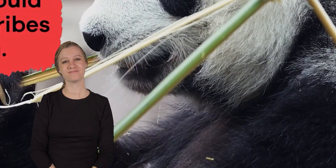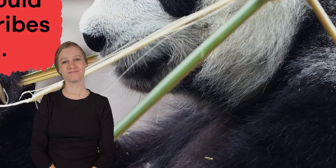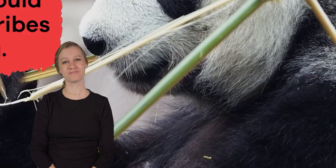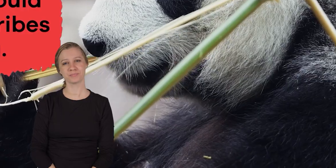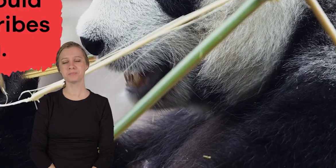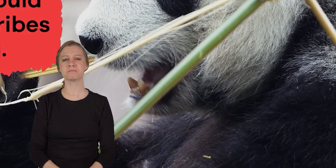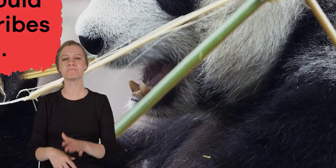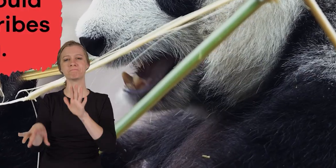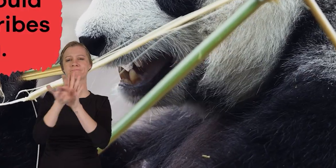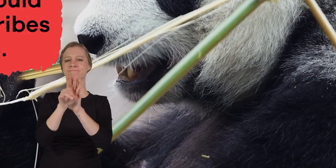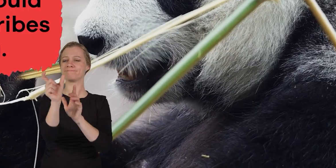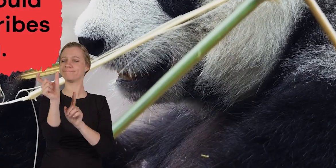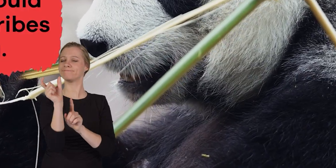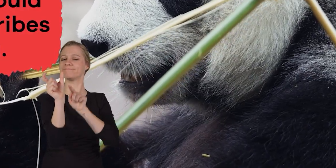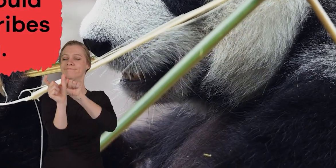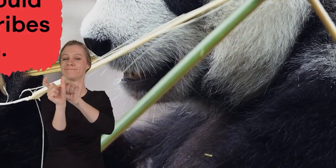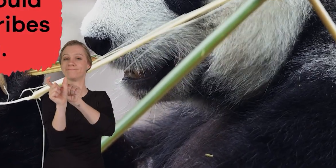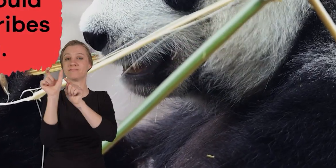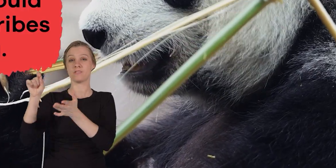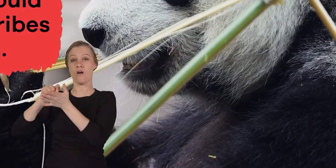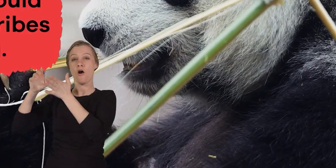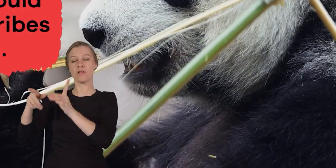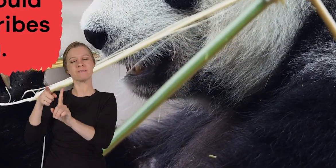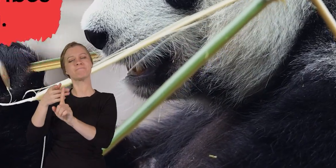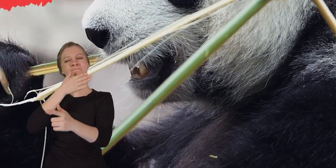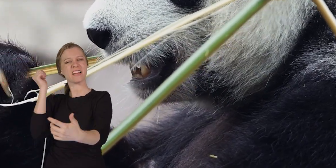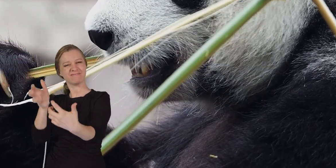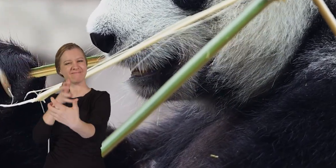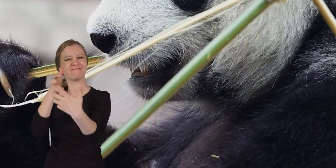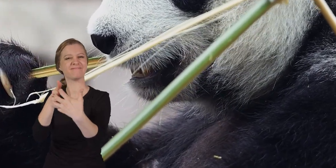word the author would say best describes the panda.